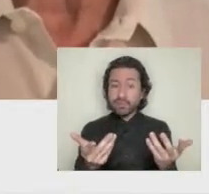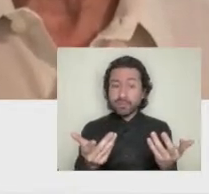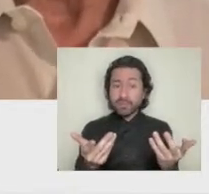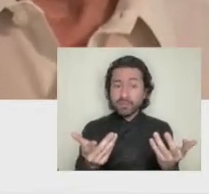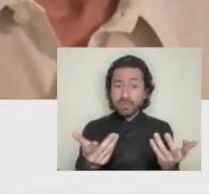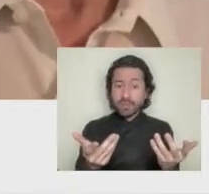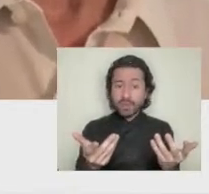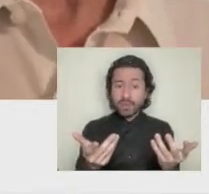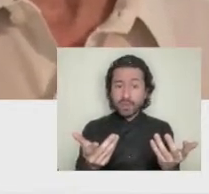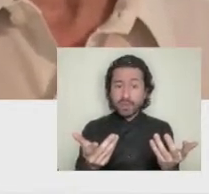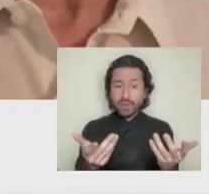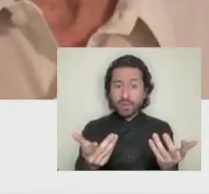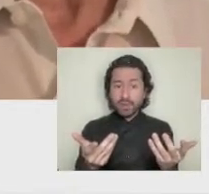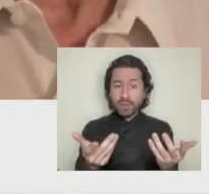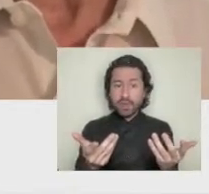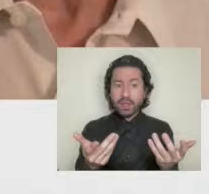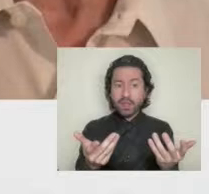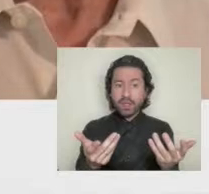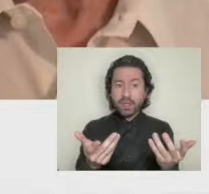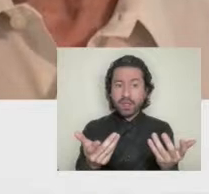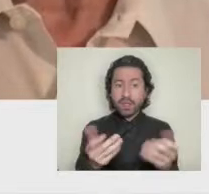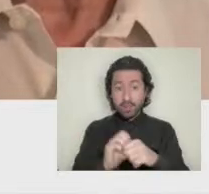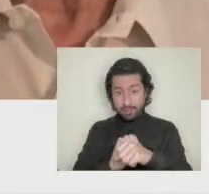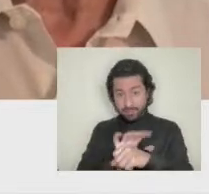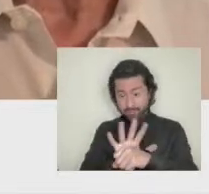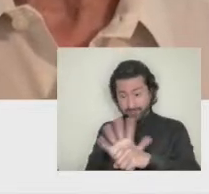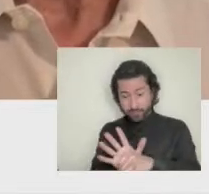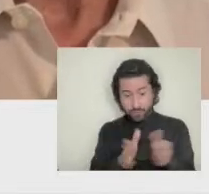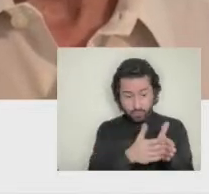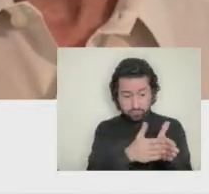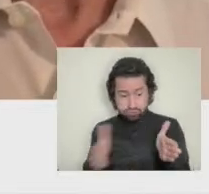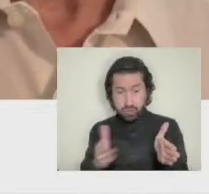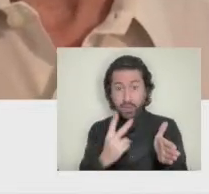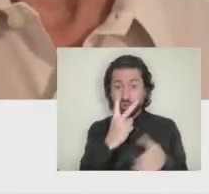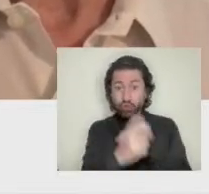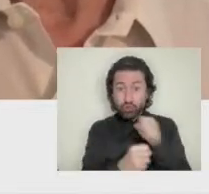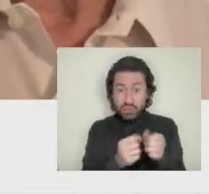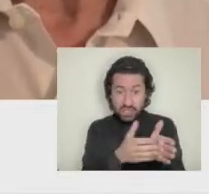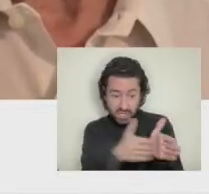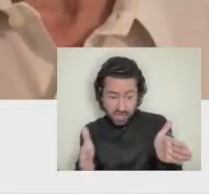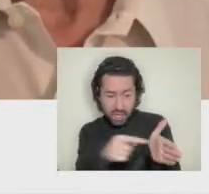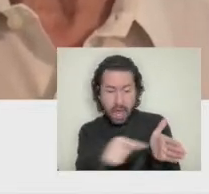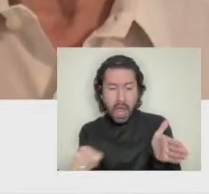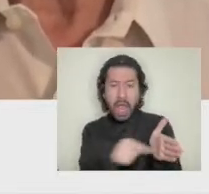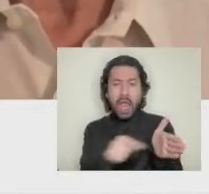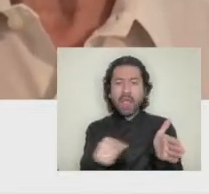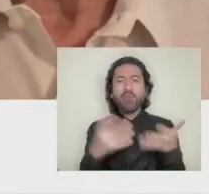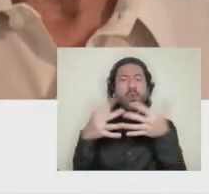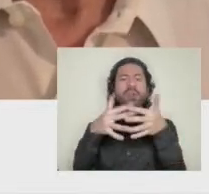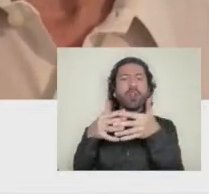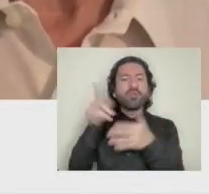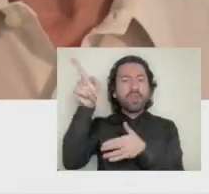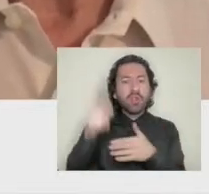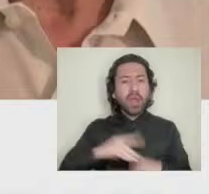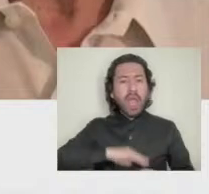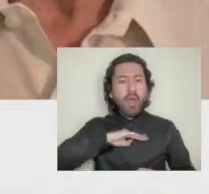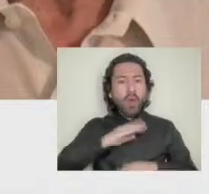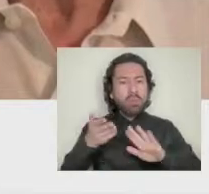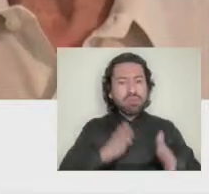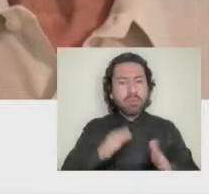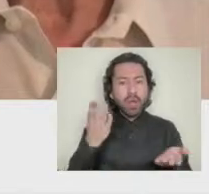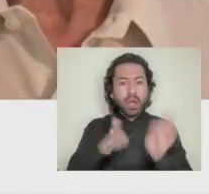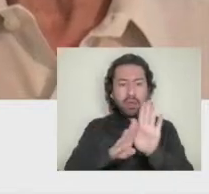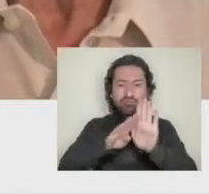years. This is life expectancy in the USA. It declined quite sharply in the